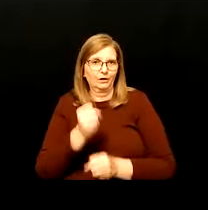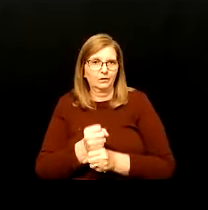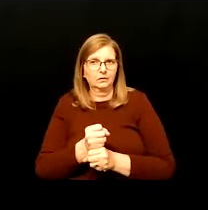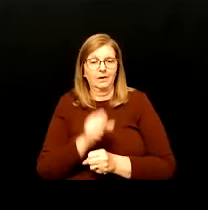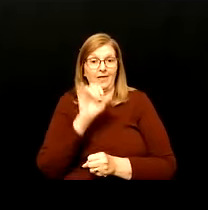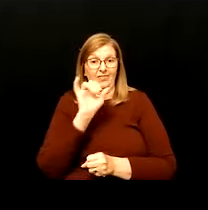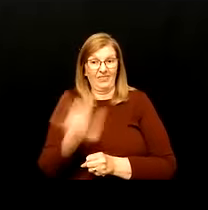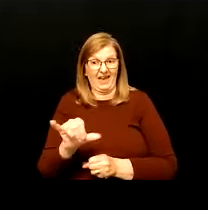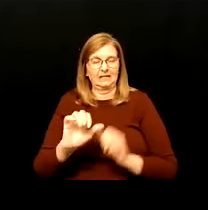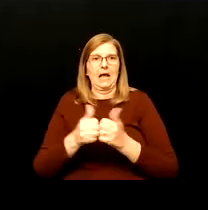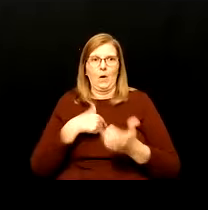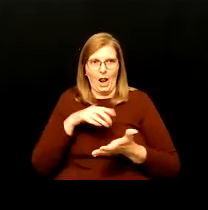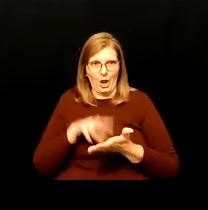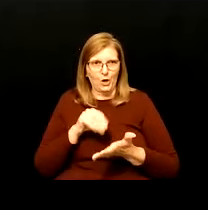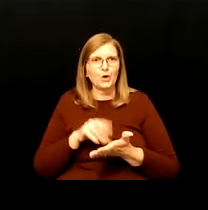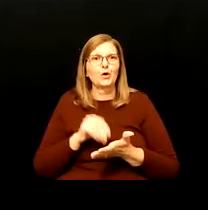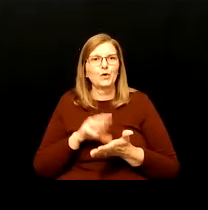learned about